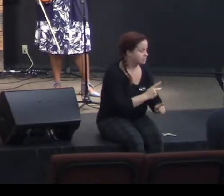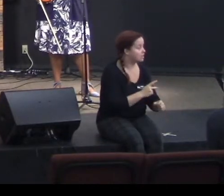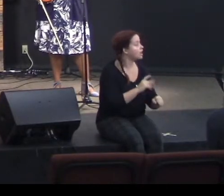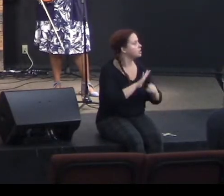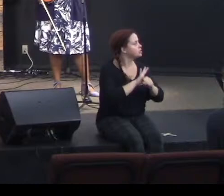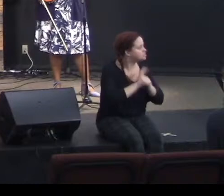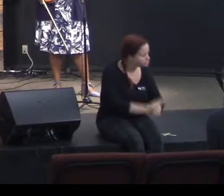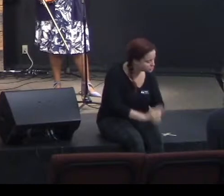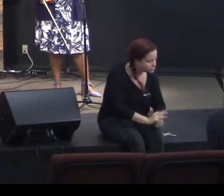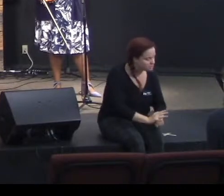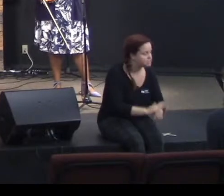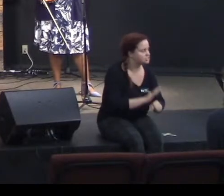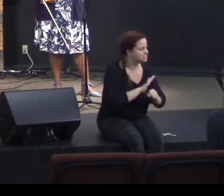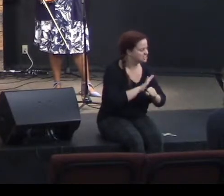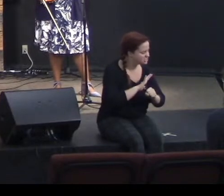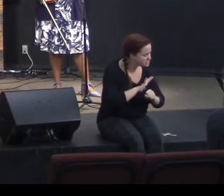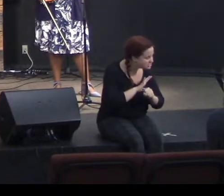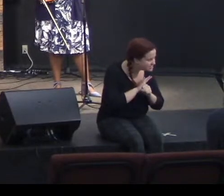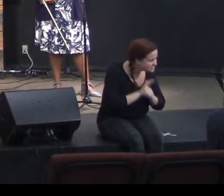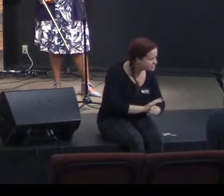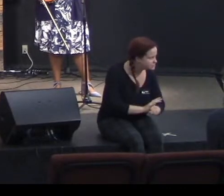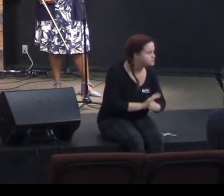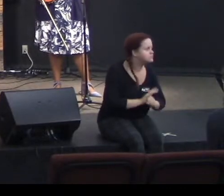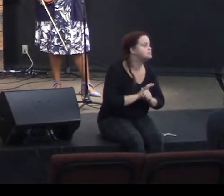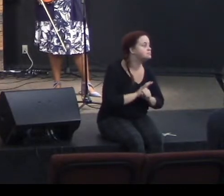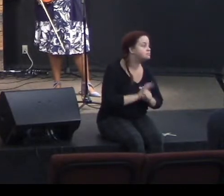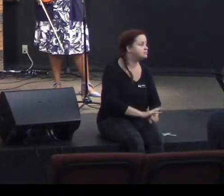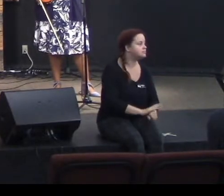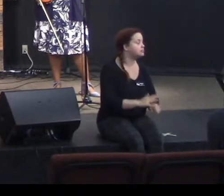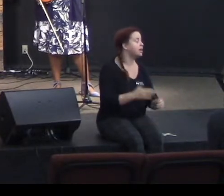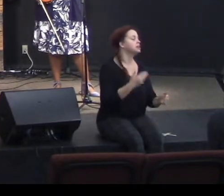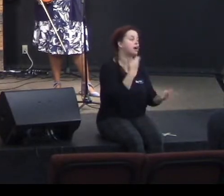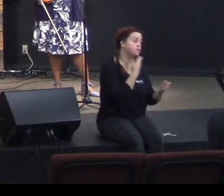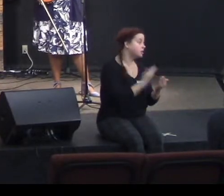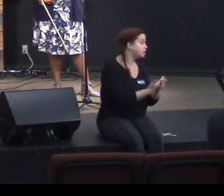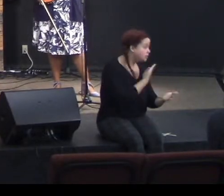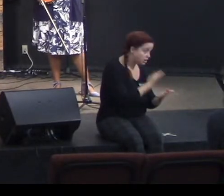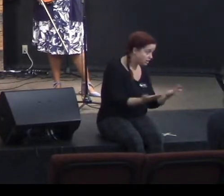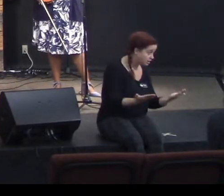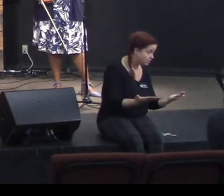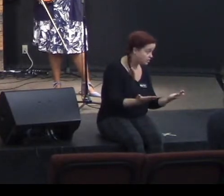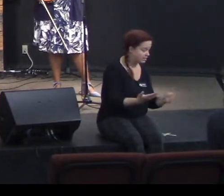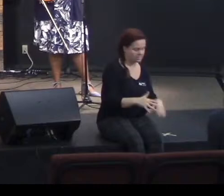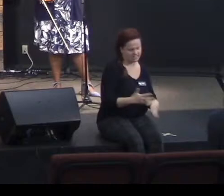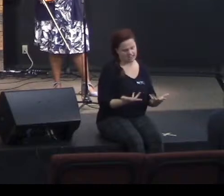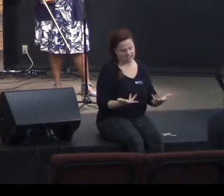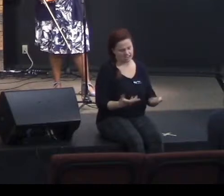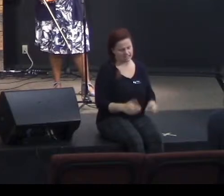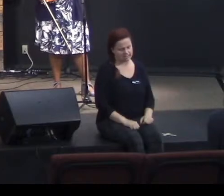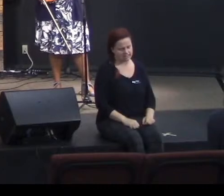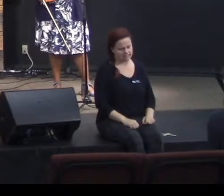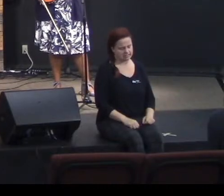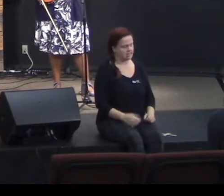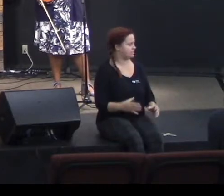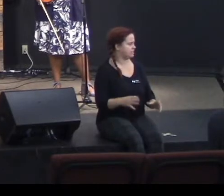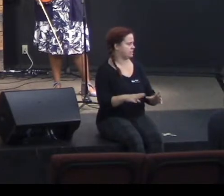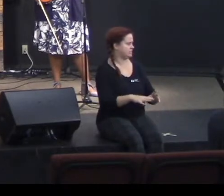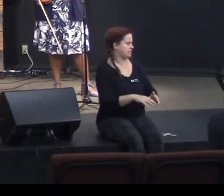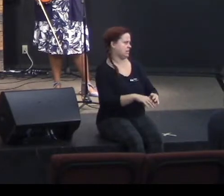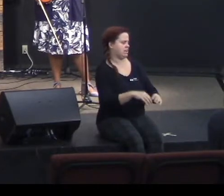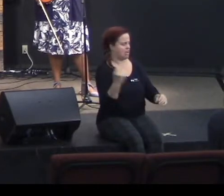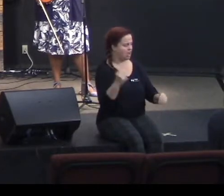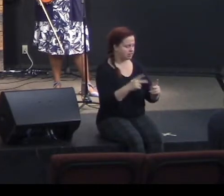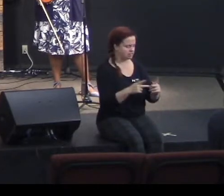Too much of a grind, too much of a good thing. Kind of takes it right out of this place where the